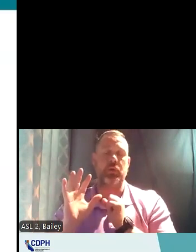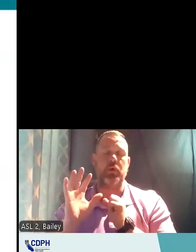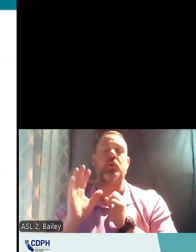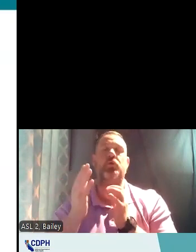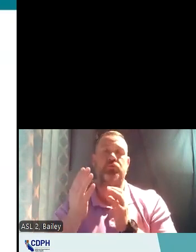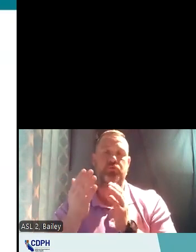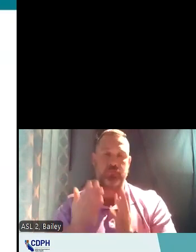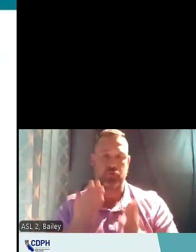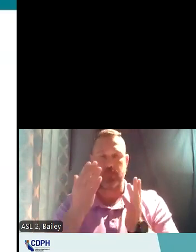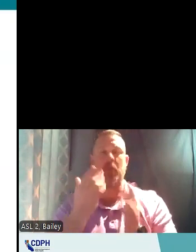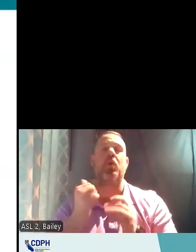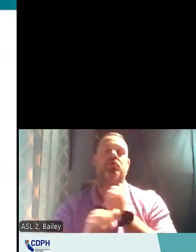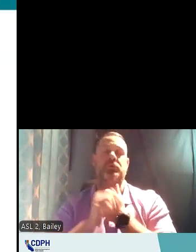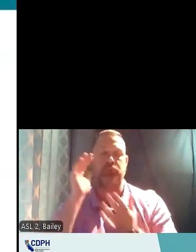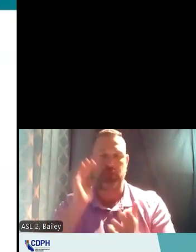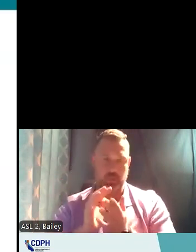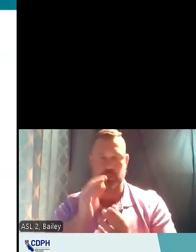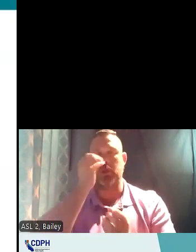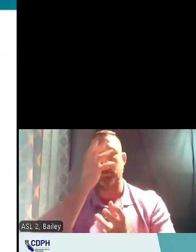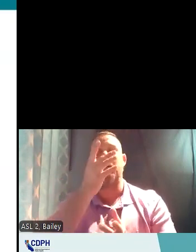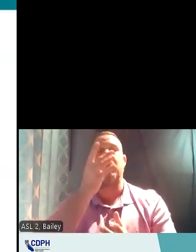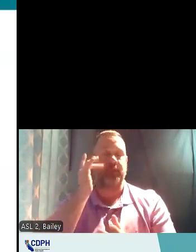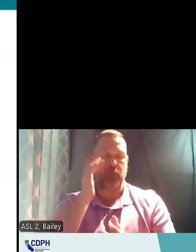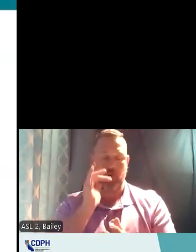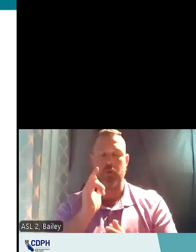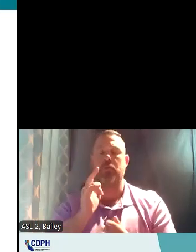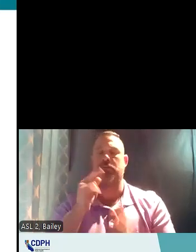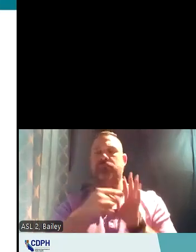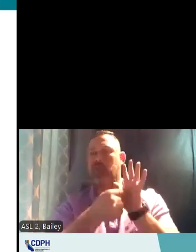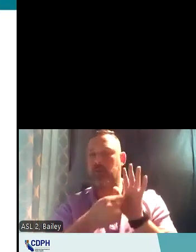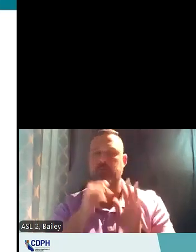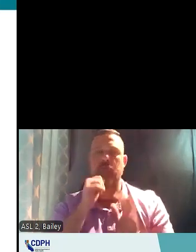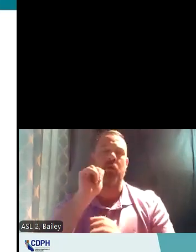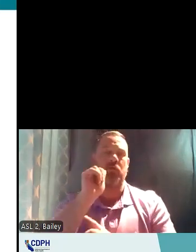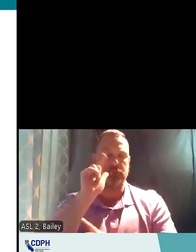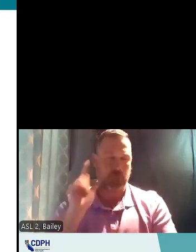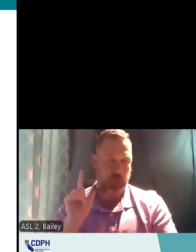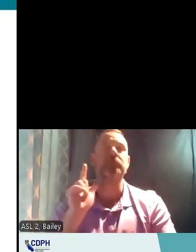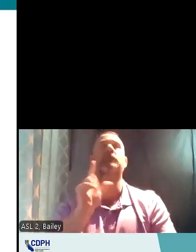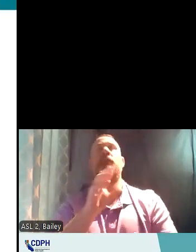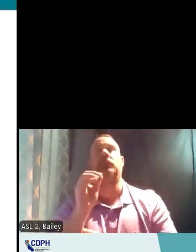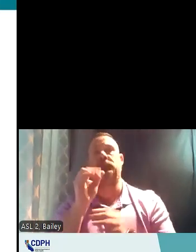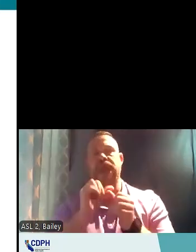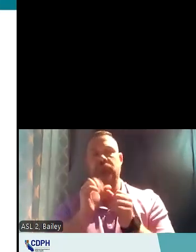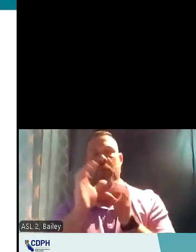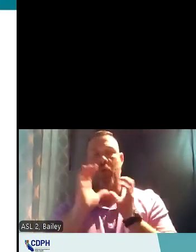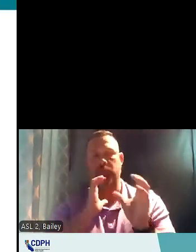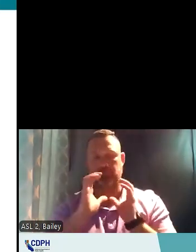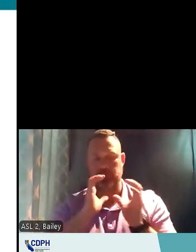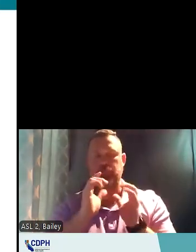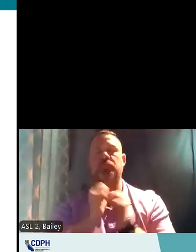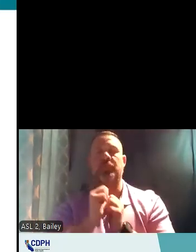risk reduction, educate Californians about the science of Alzheimer's, and encourage conversations with loved ones